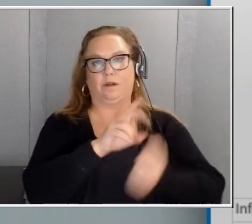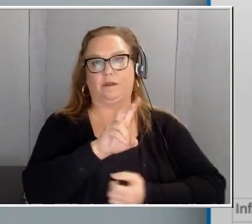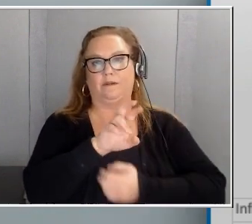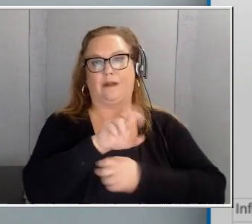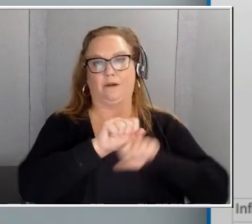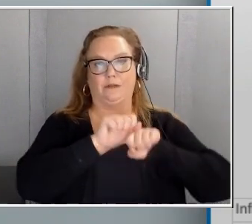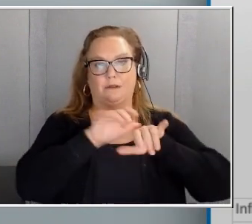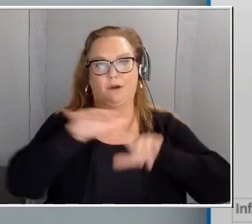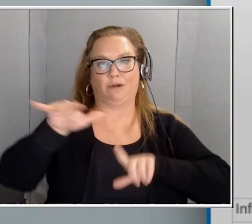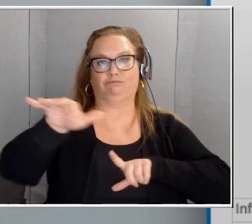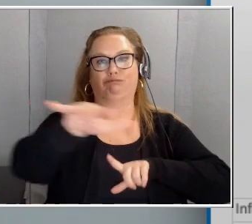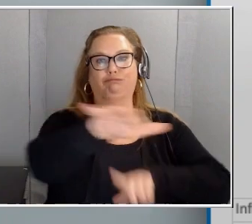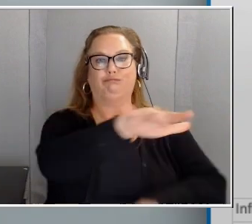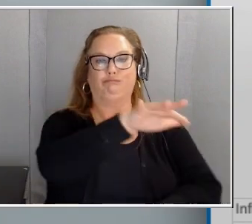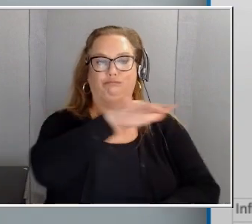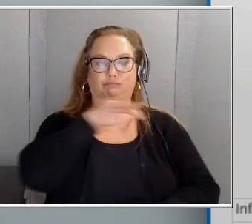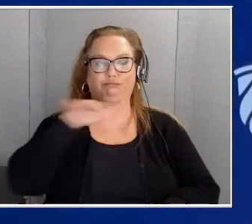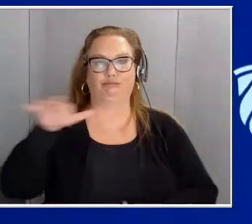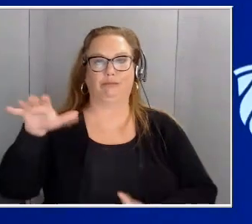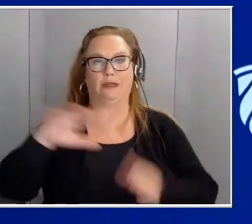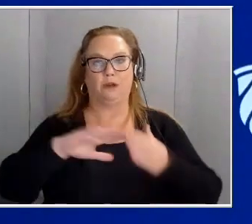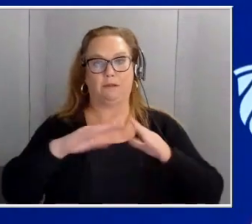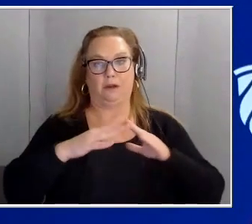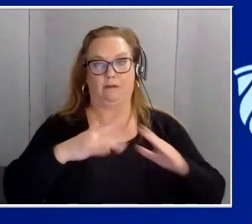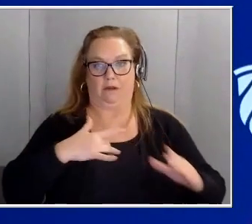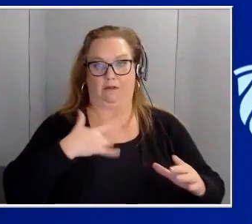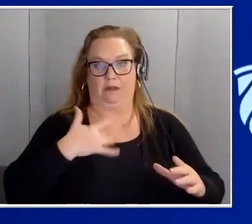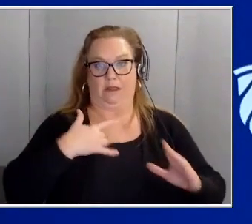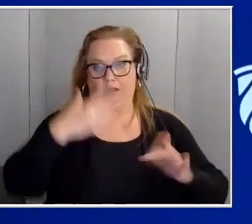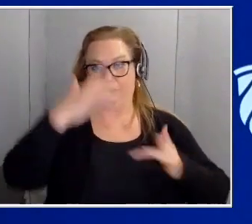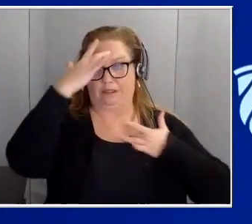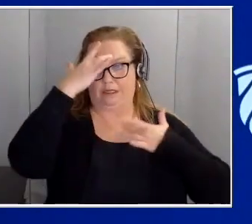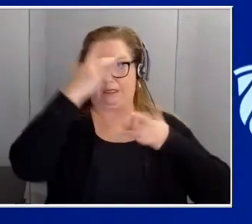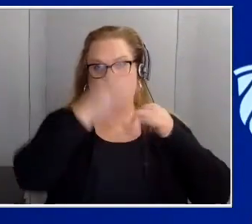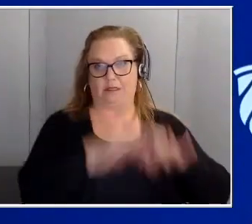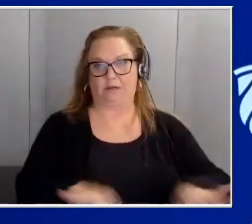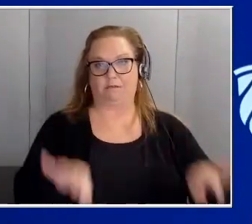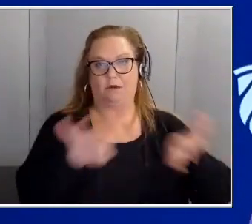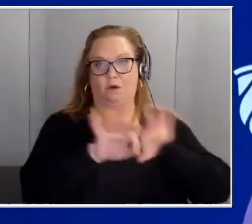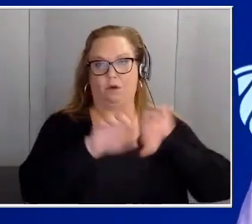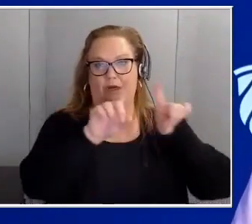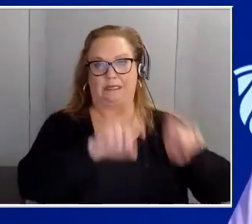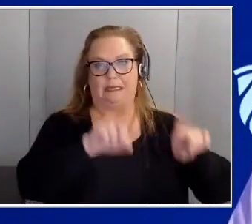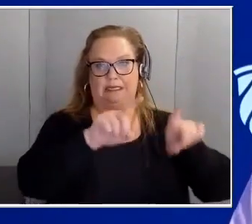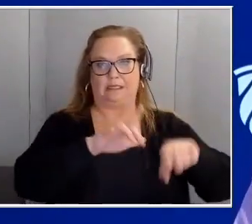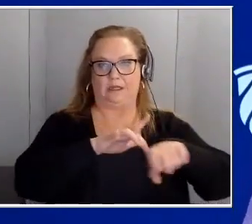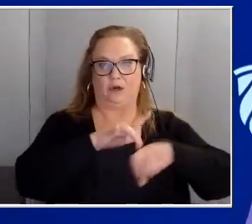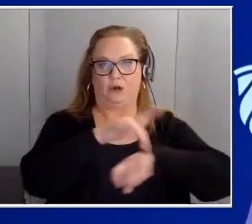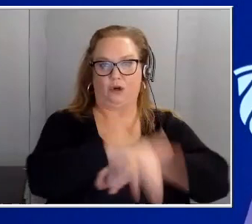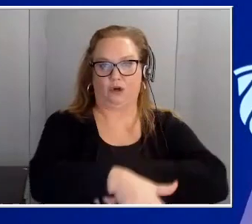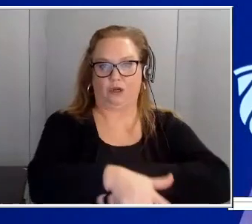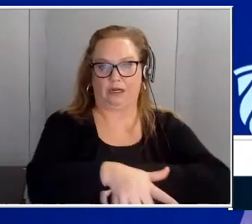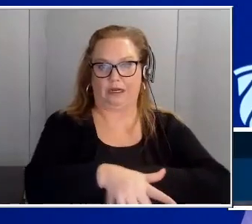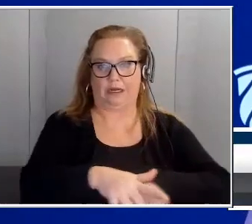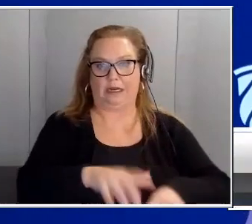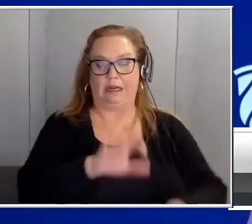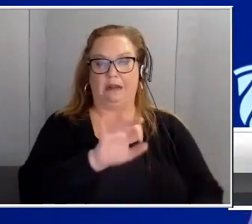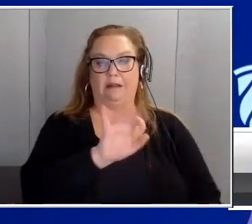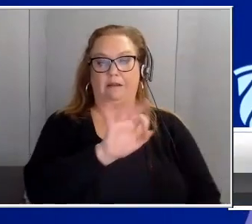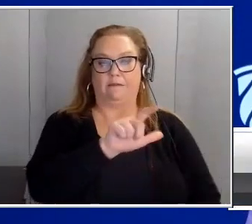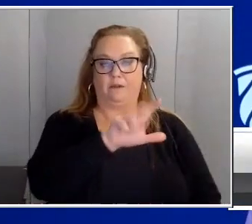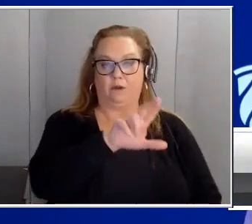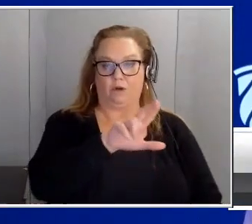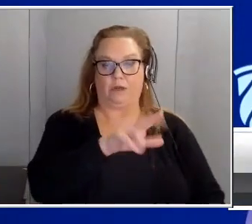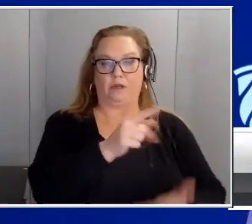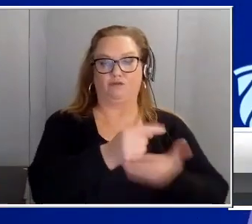there circulating in the community. And if you think you have symptoms, it's very important to go get tested early. If you have influenza, get on